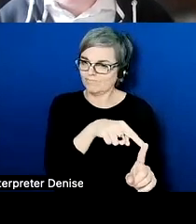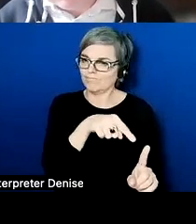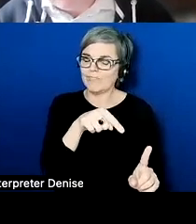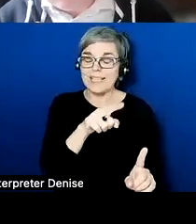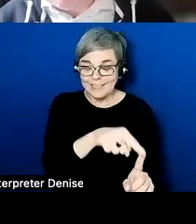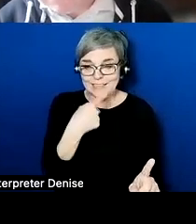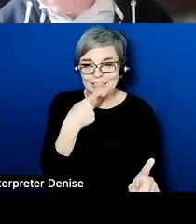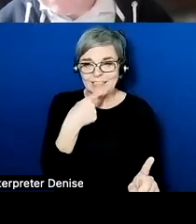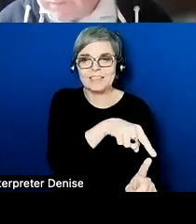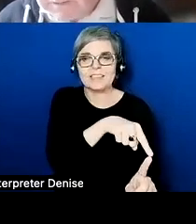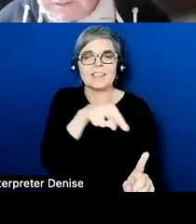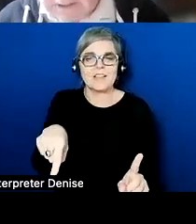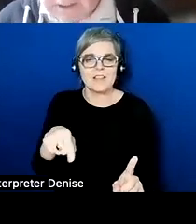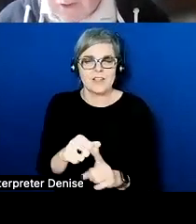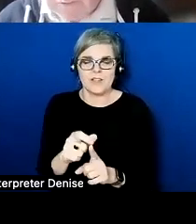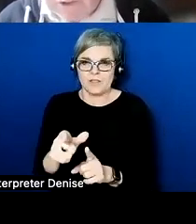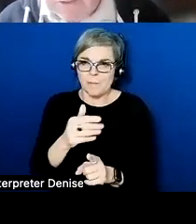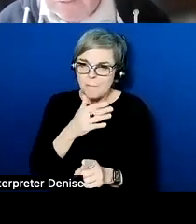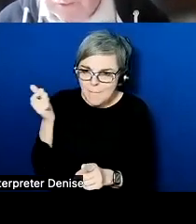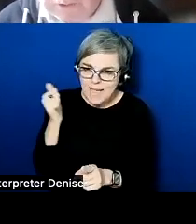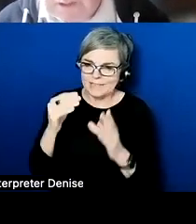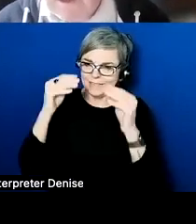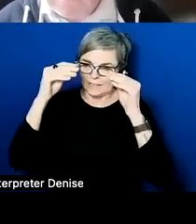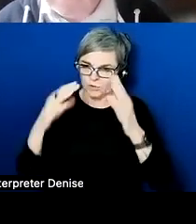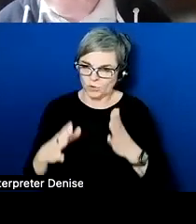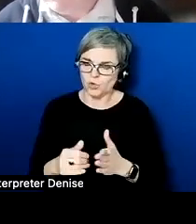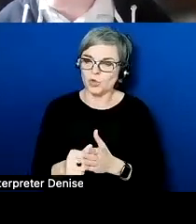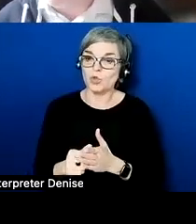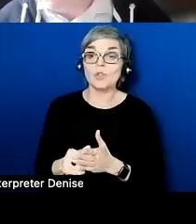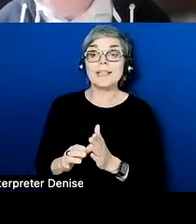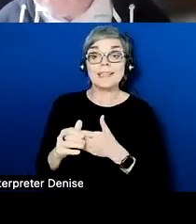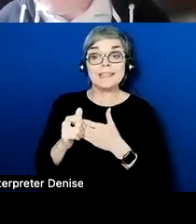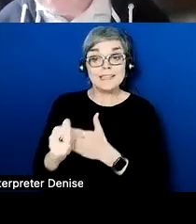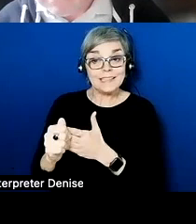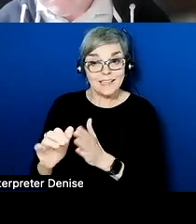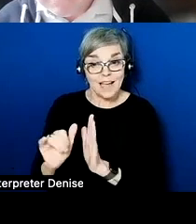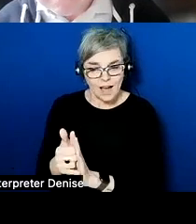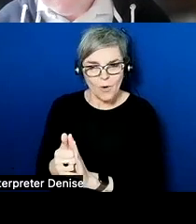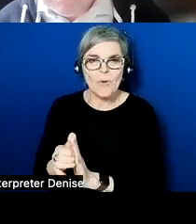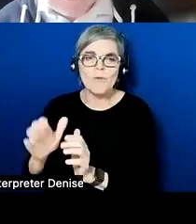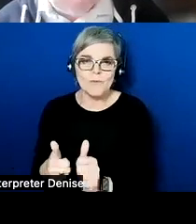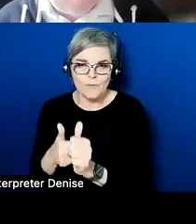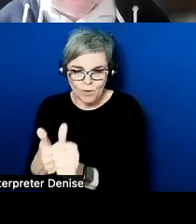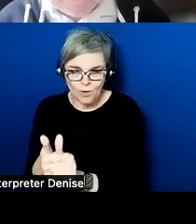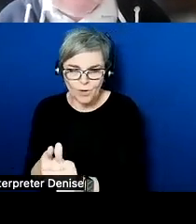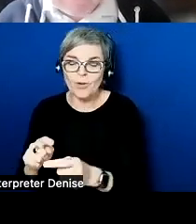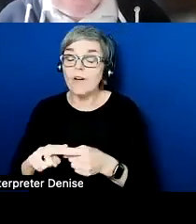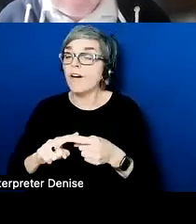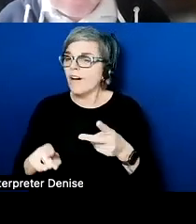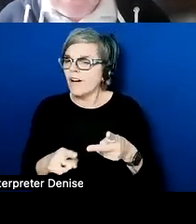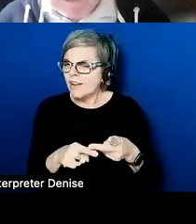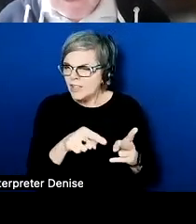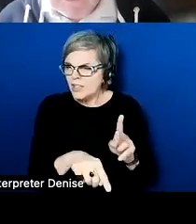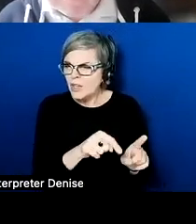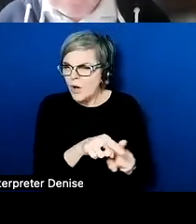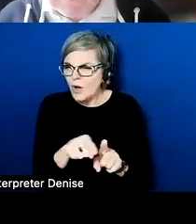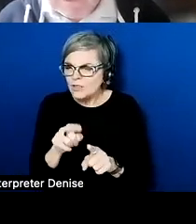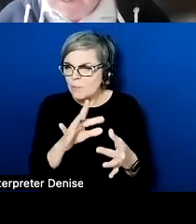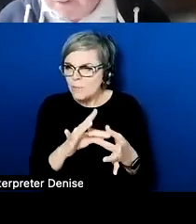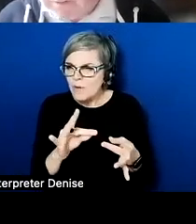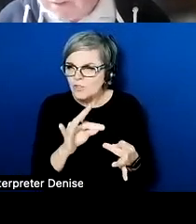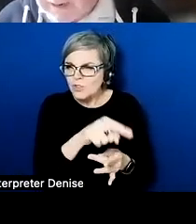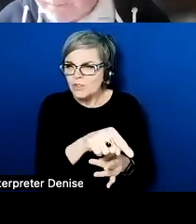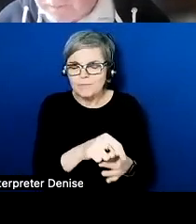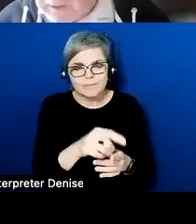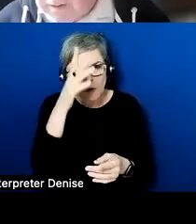description. He is also the developmental psychologist who wrote about why confusion is a really good place to be, and he's written